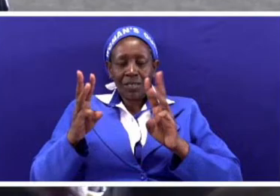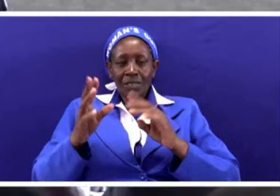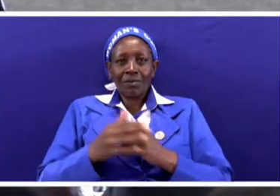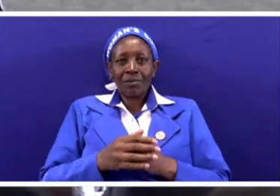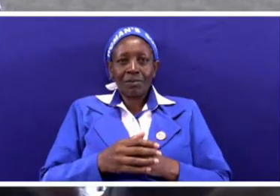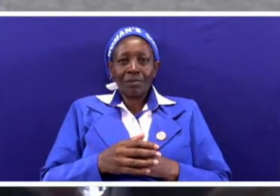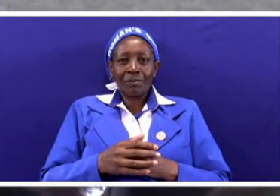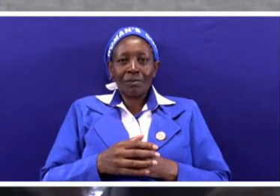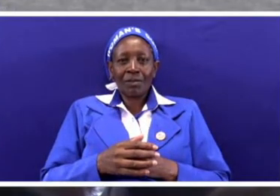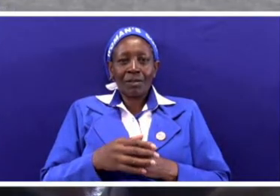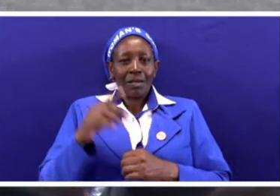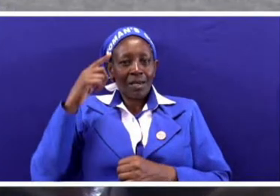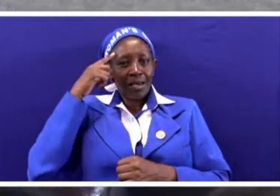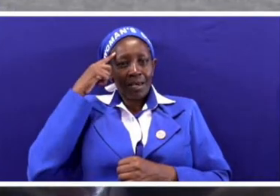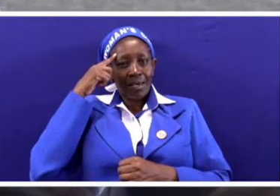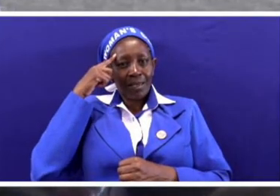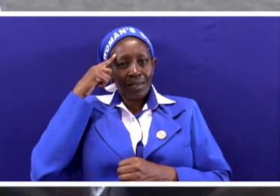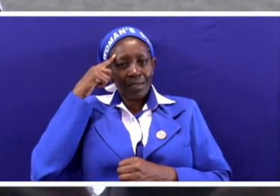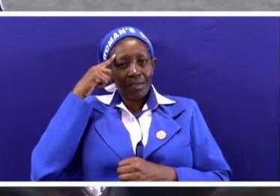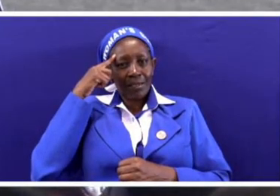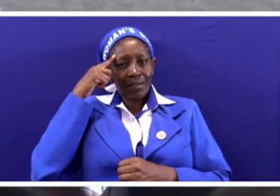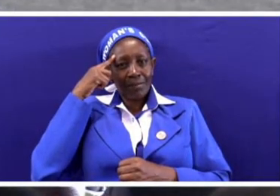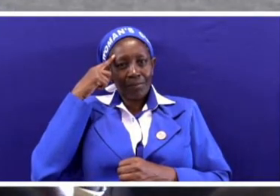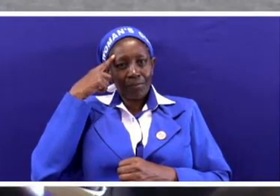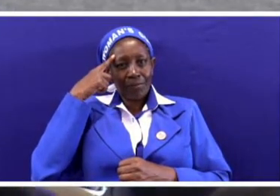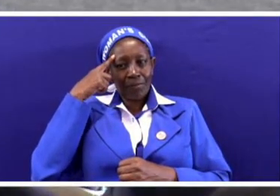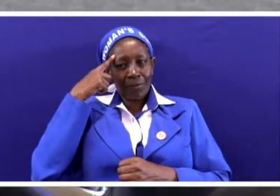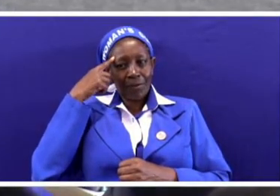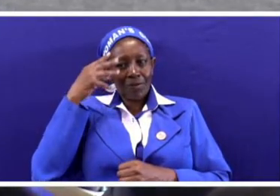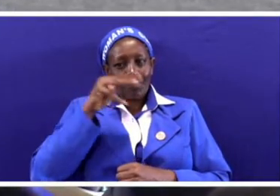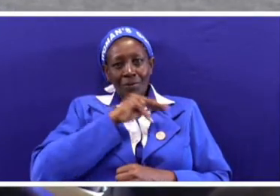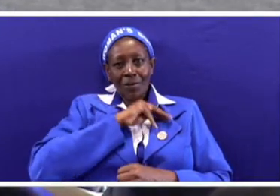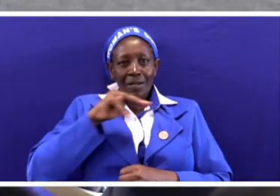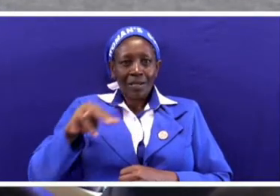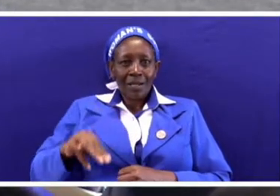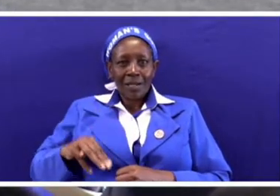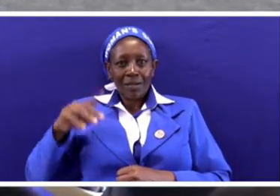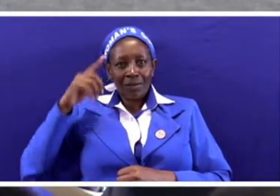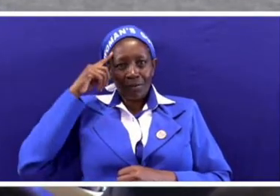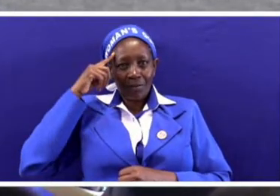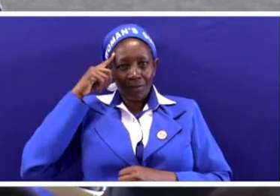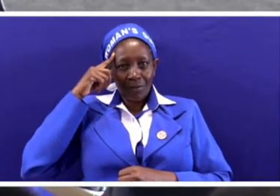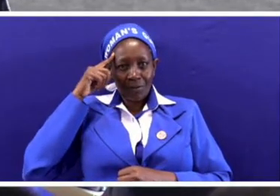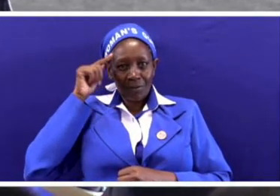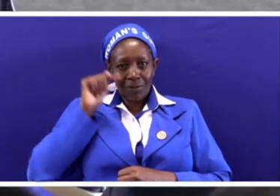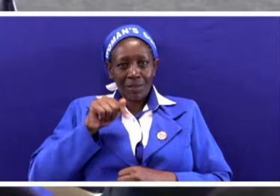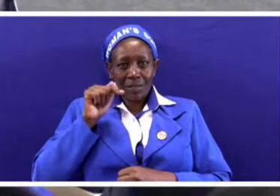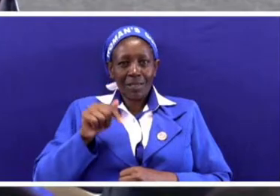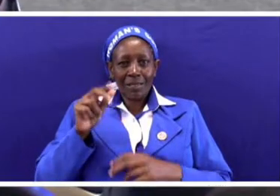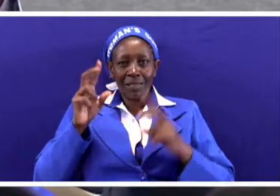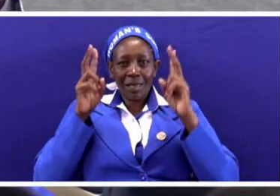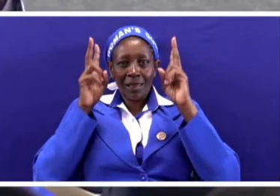And I think our moderator to have thought of coming up with this kind of a theme